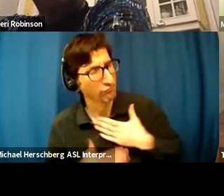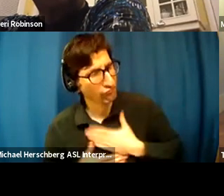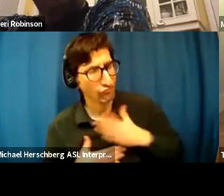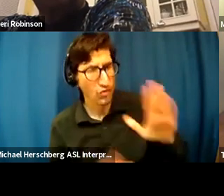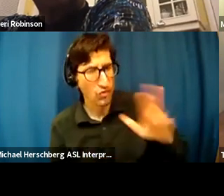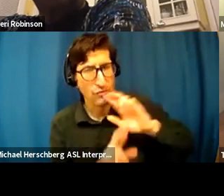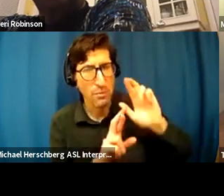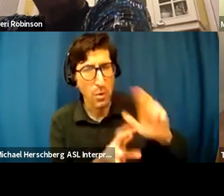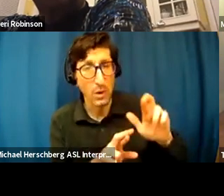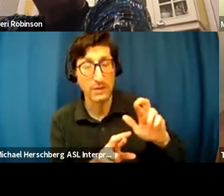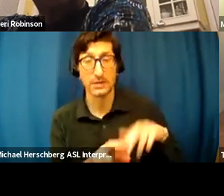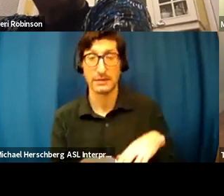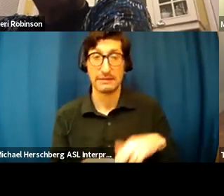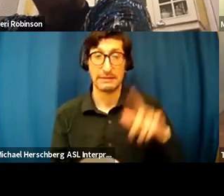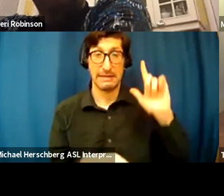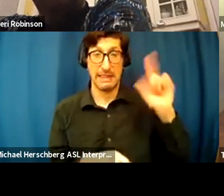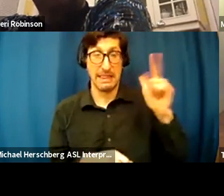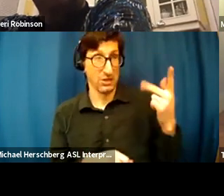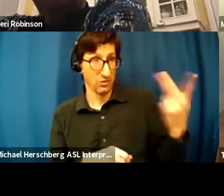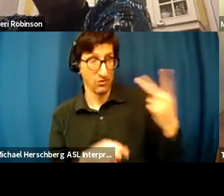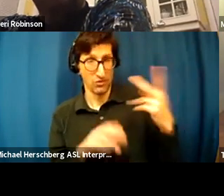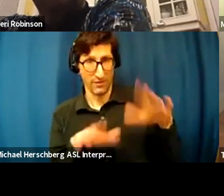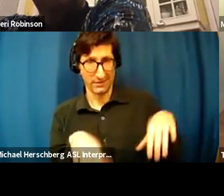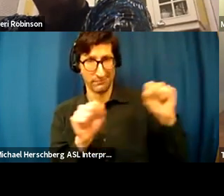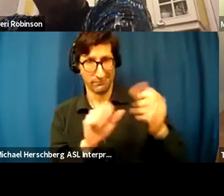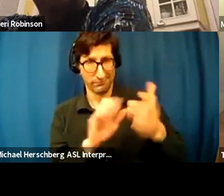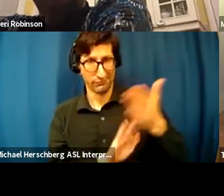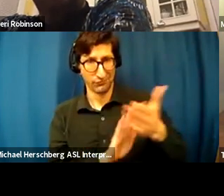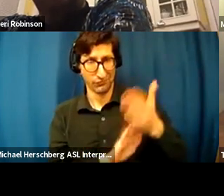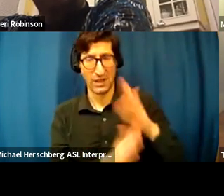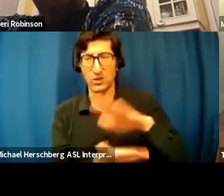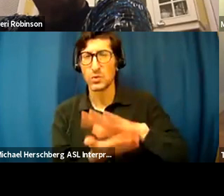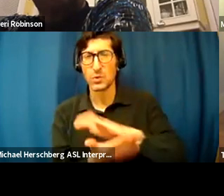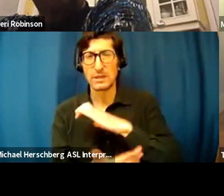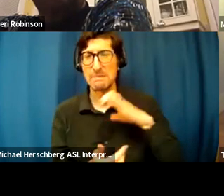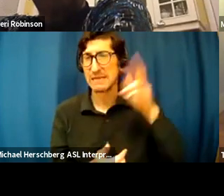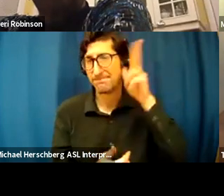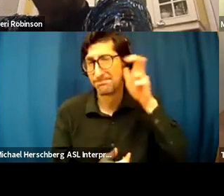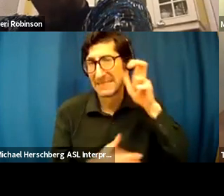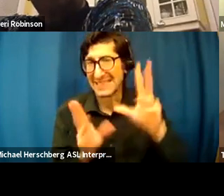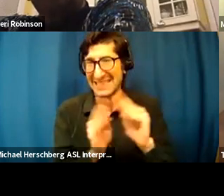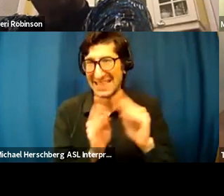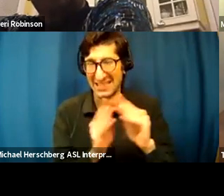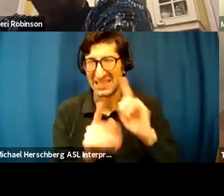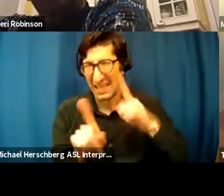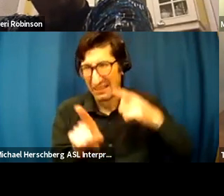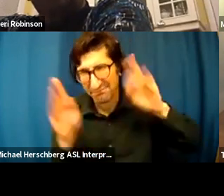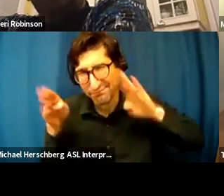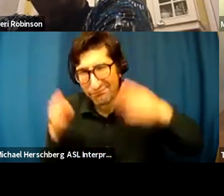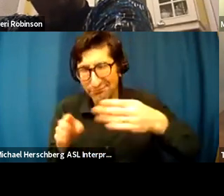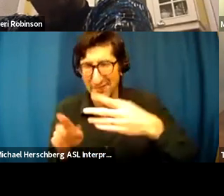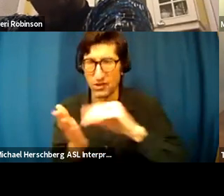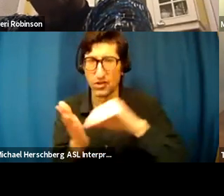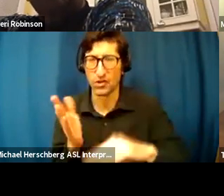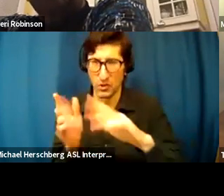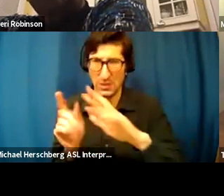looking forward to you and I are co-hosting the school committee listening session next week that is student-centered. So that is next